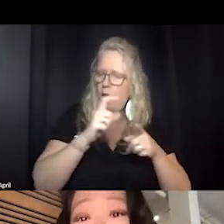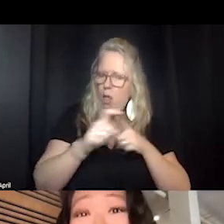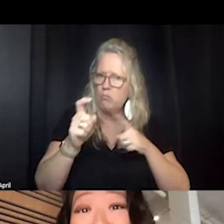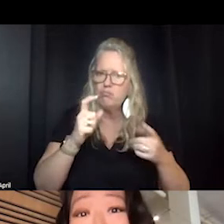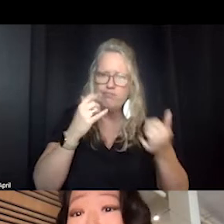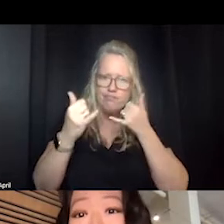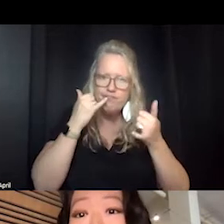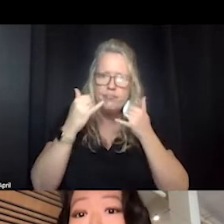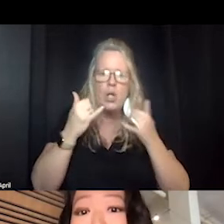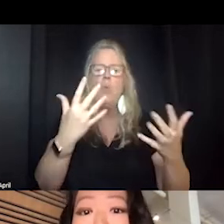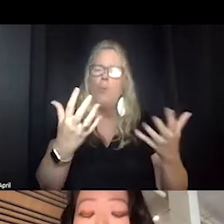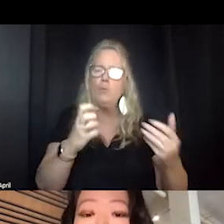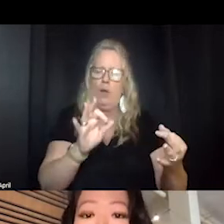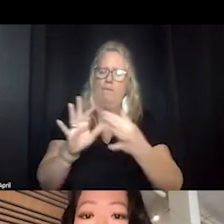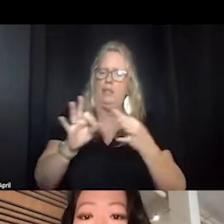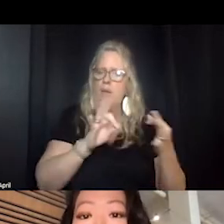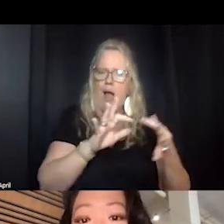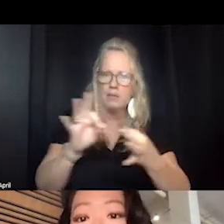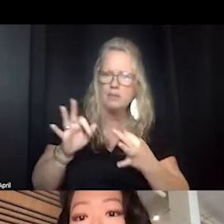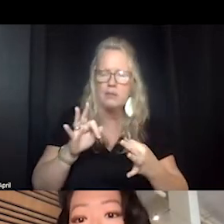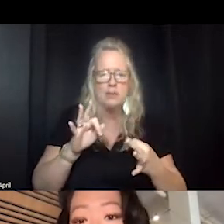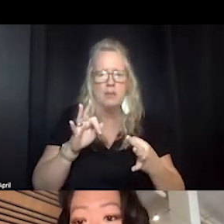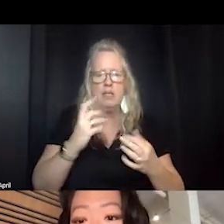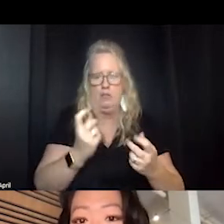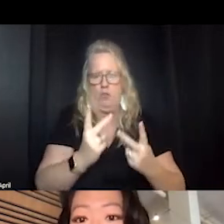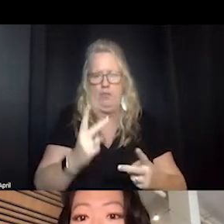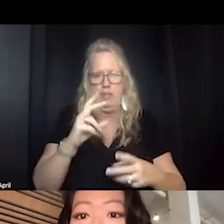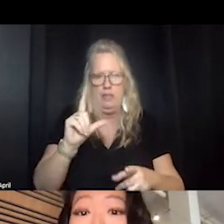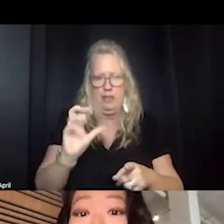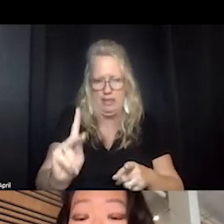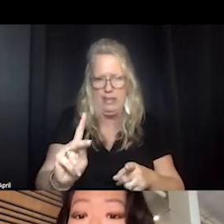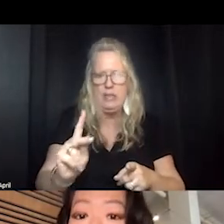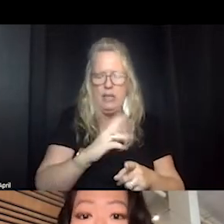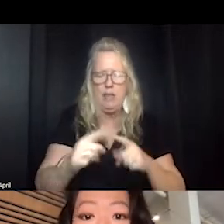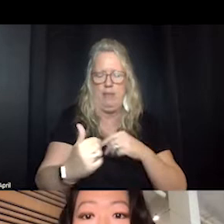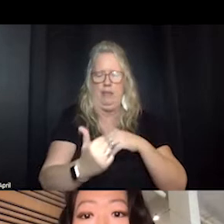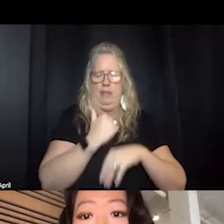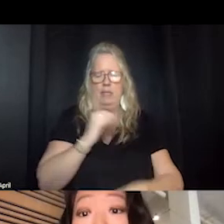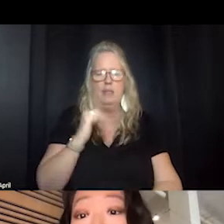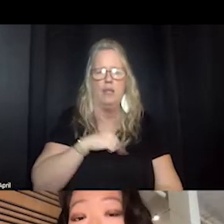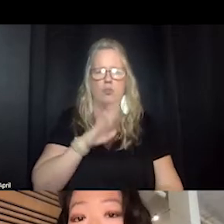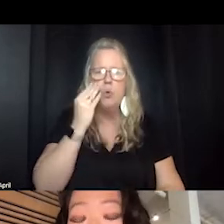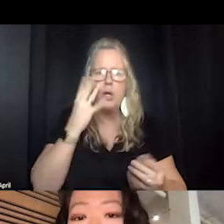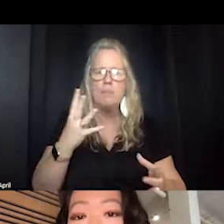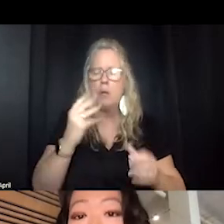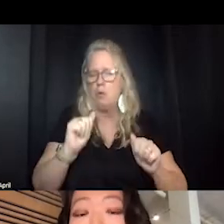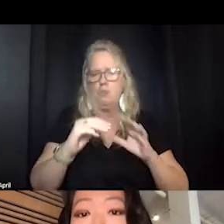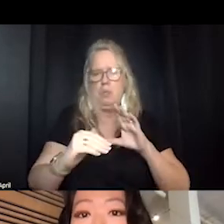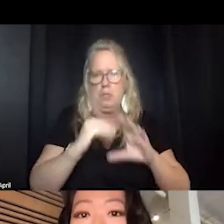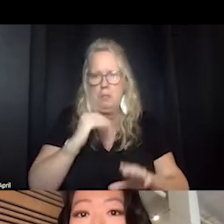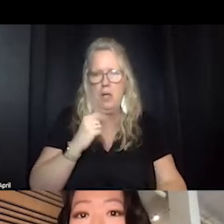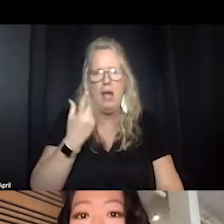just want feedback from you. Visit the link in the chat and send us your information or email us at